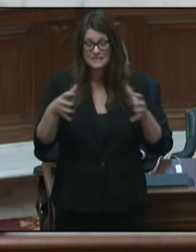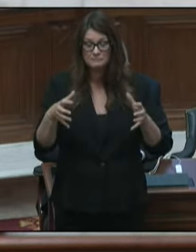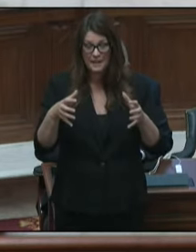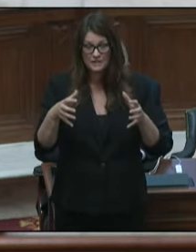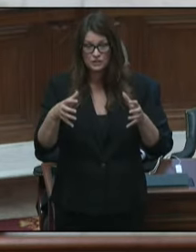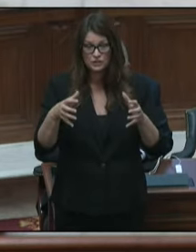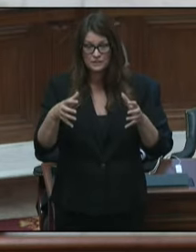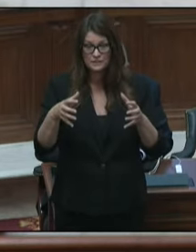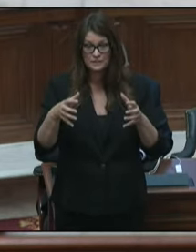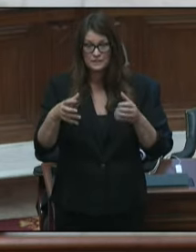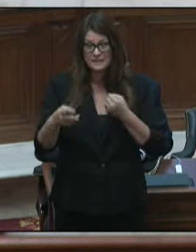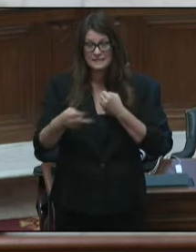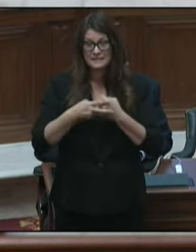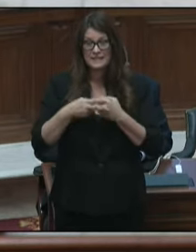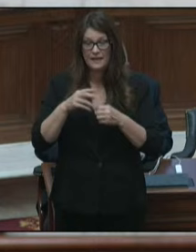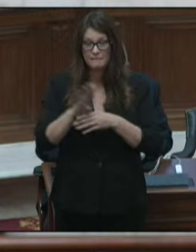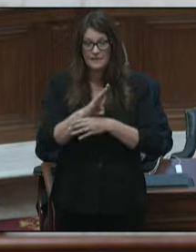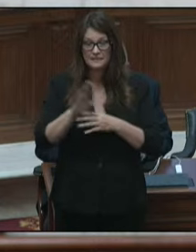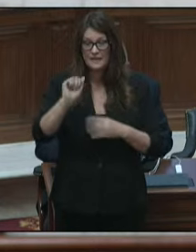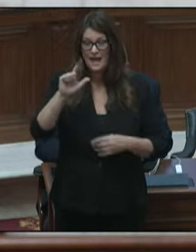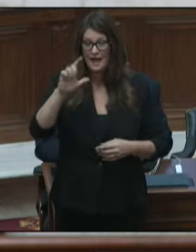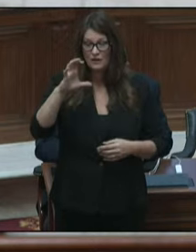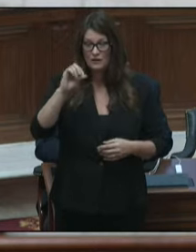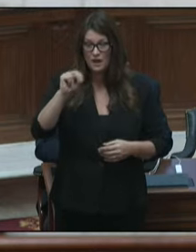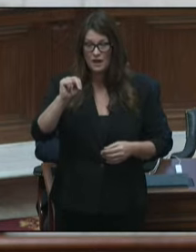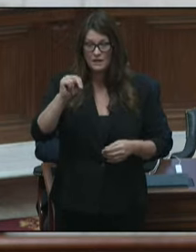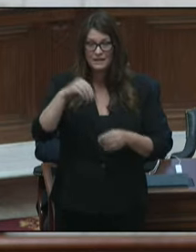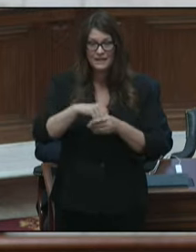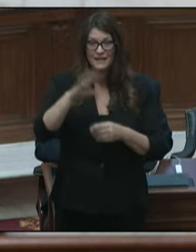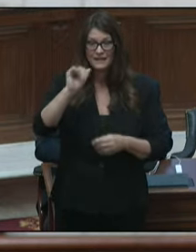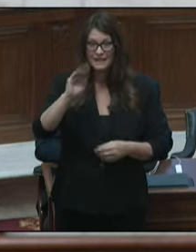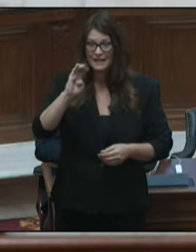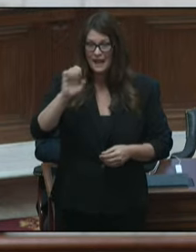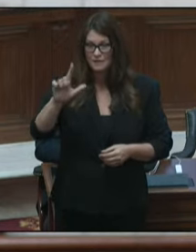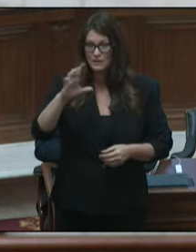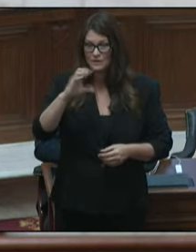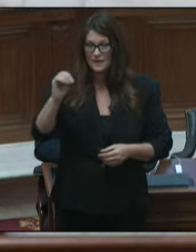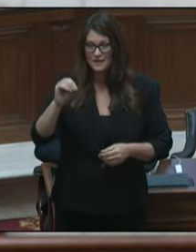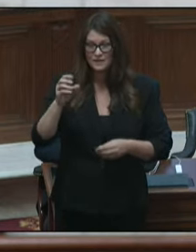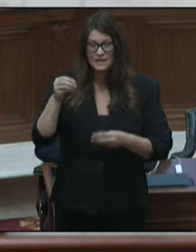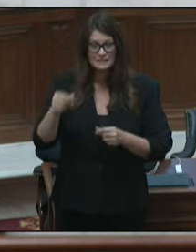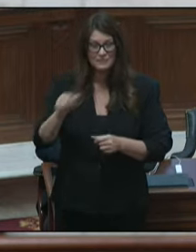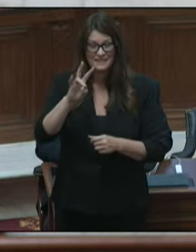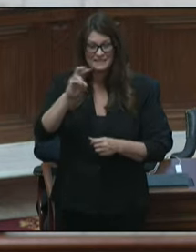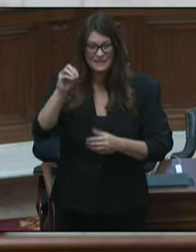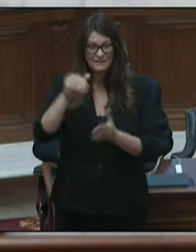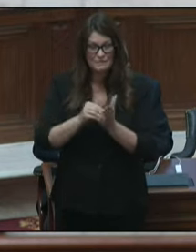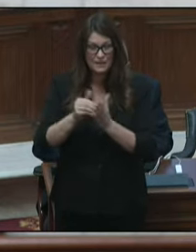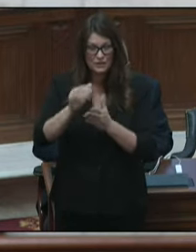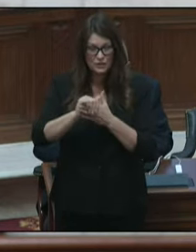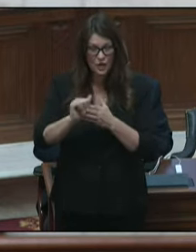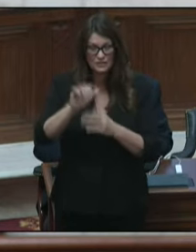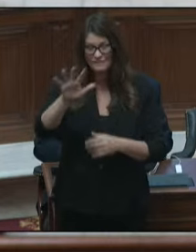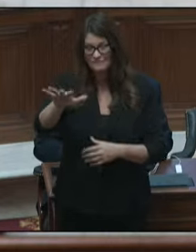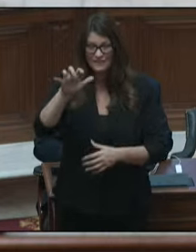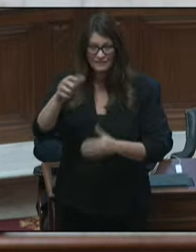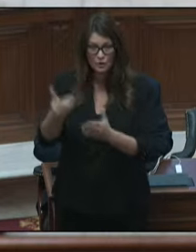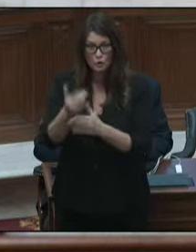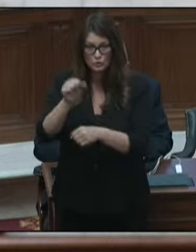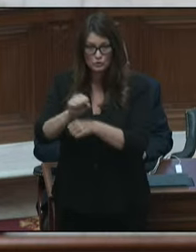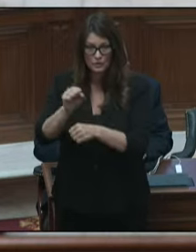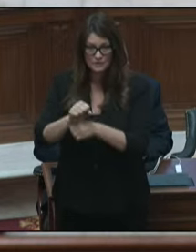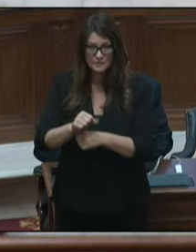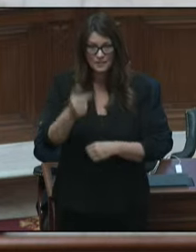or retained businesses of Alcon in Cabell County that's spending $70 million with 500 jobs.